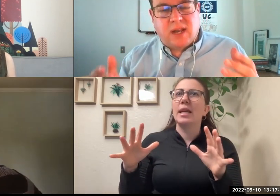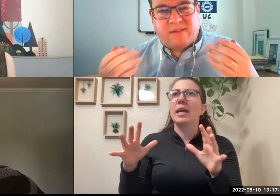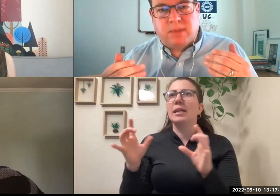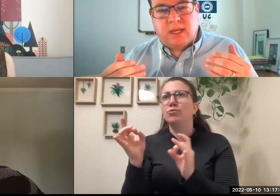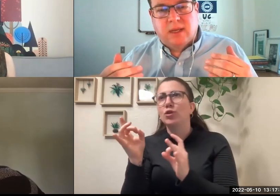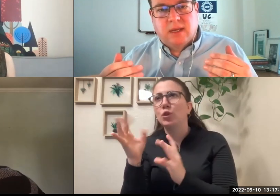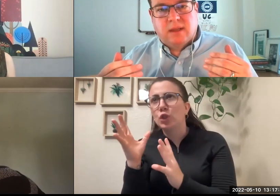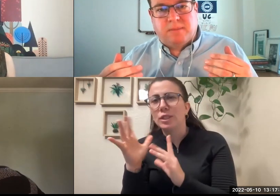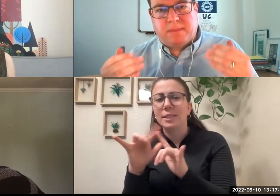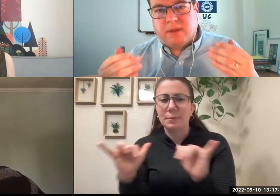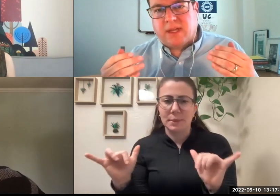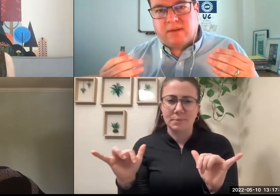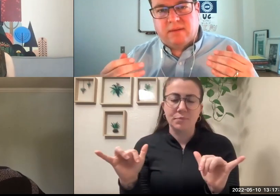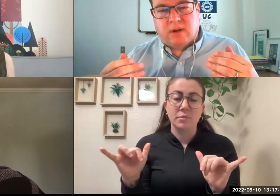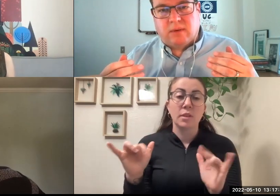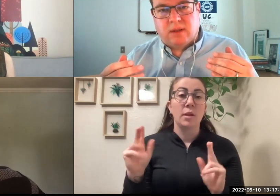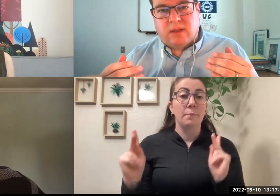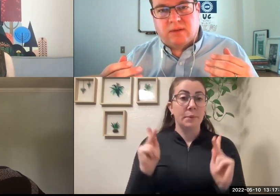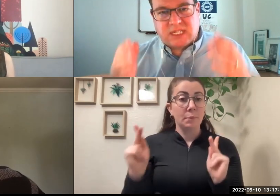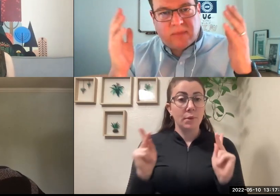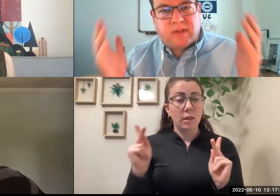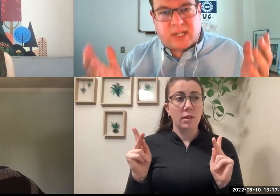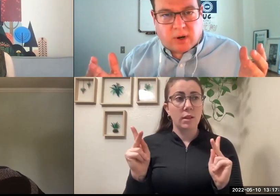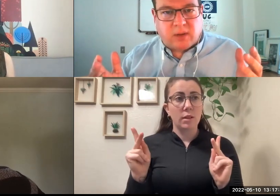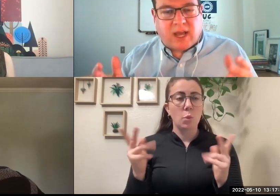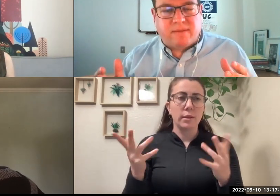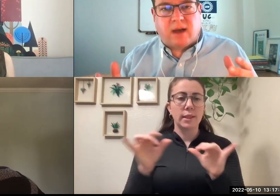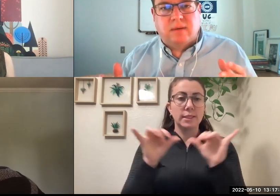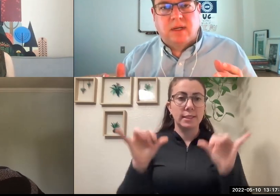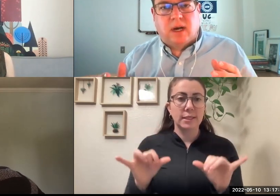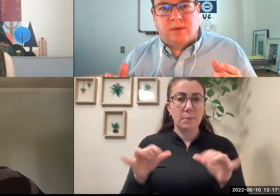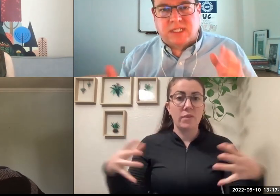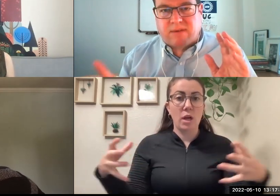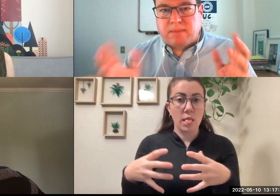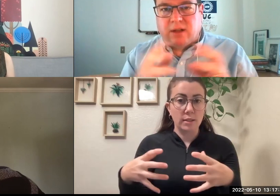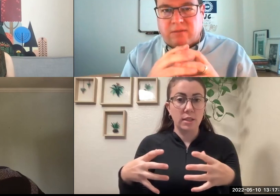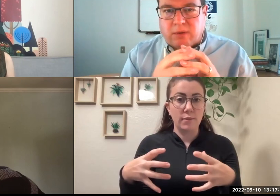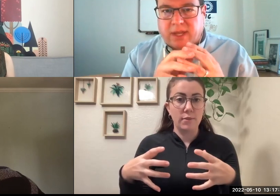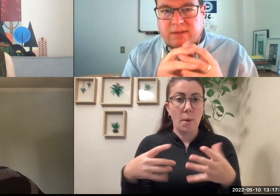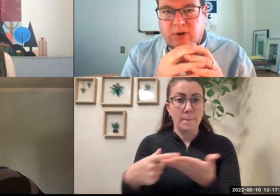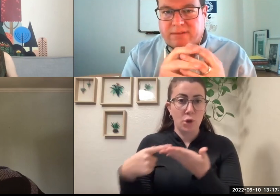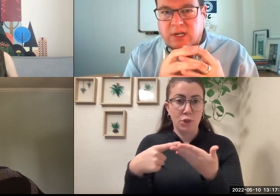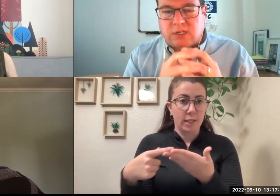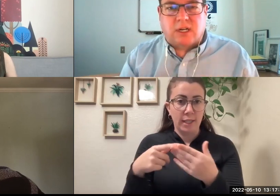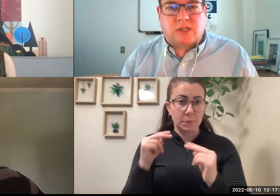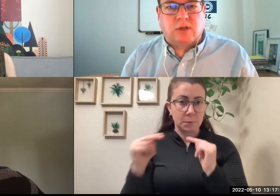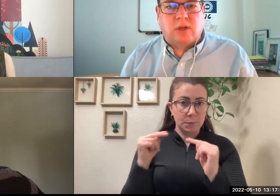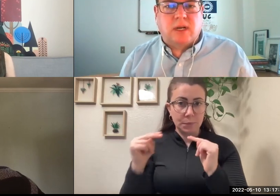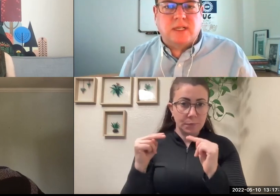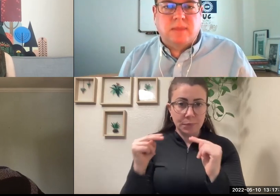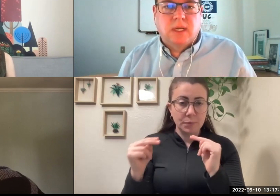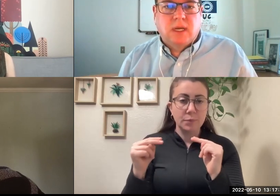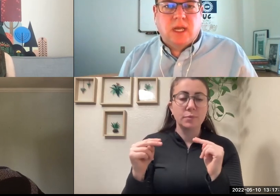you're inevitably the people that, the system of collective bargaining we have now, which is kind of a meld of both like craft and